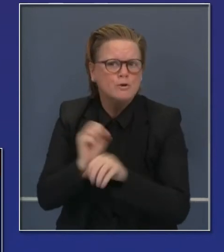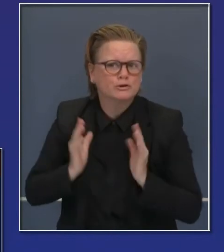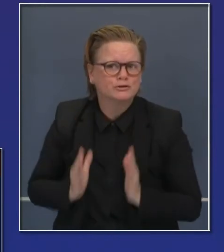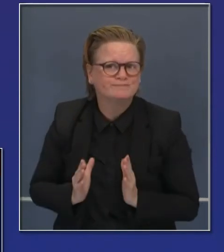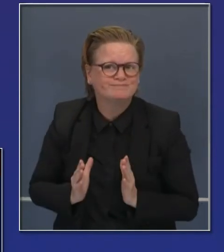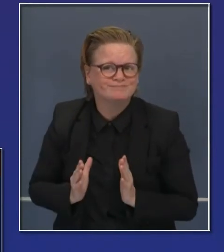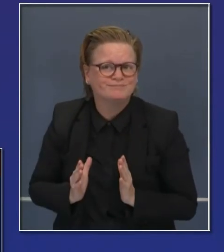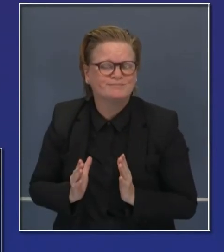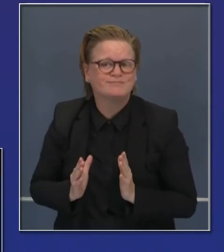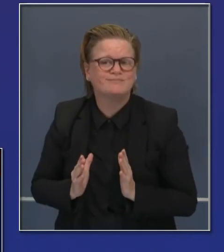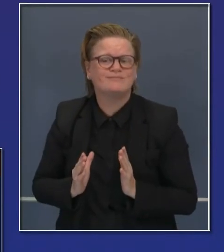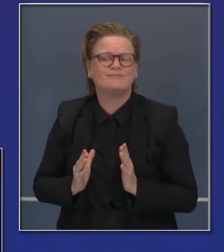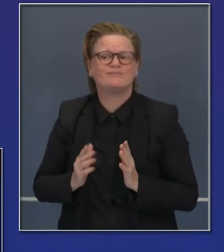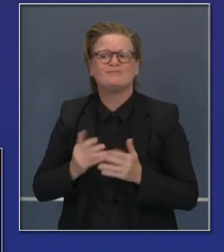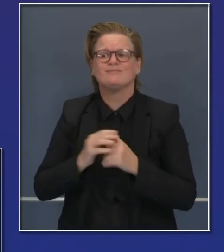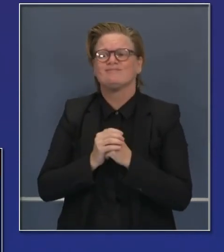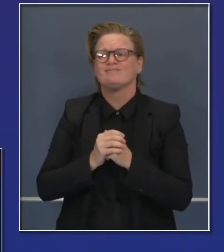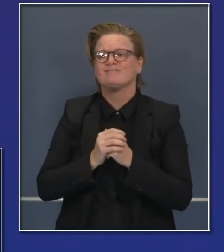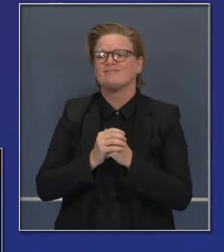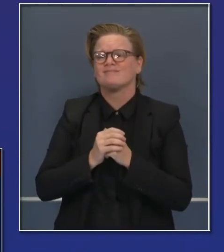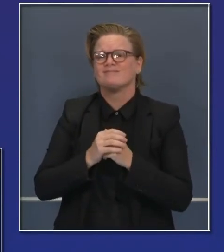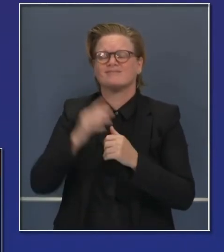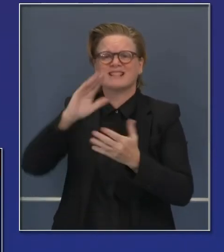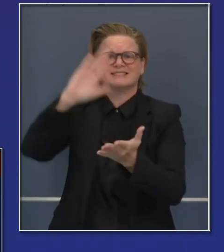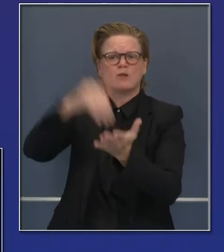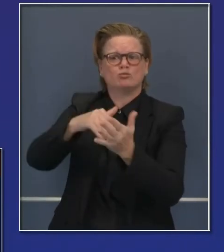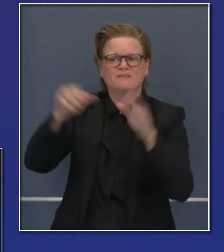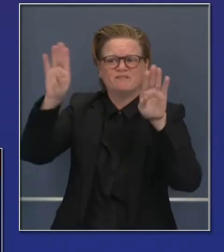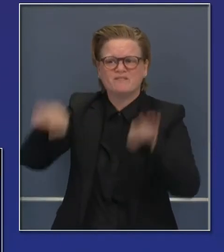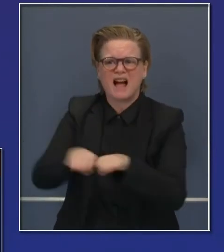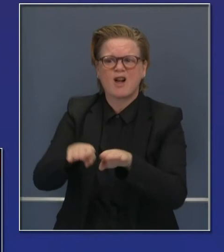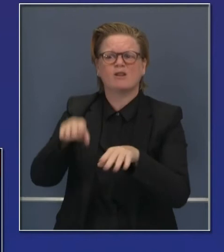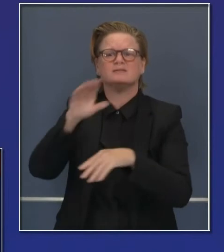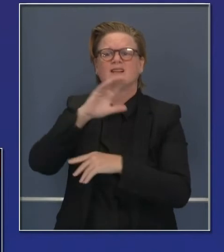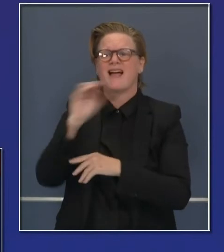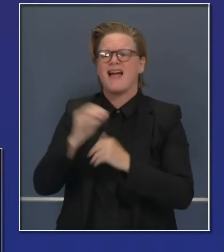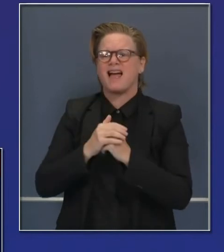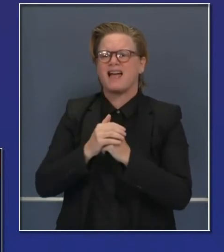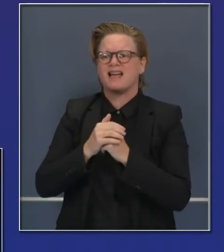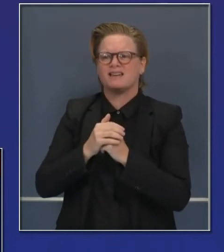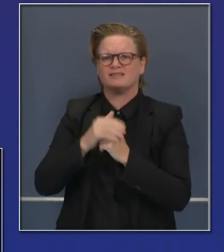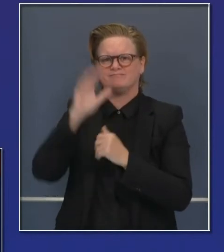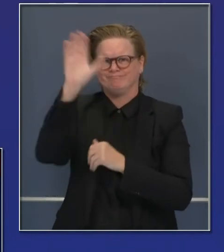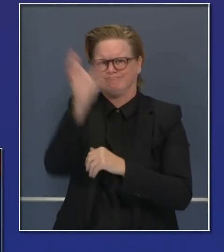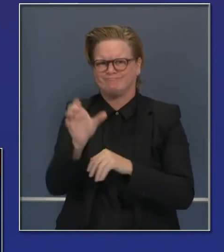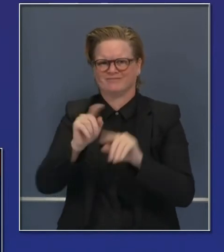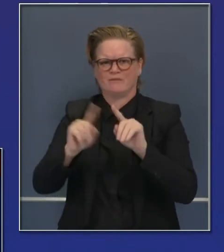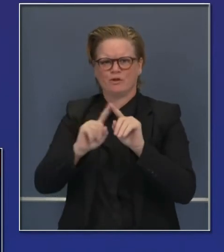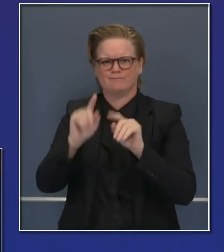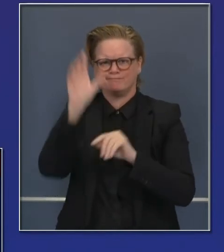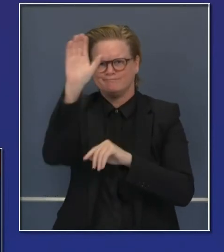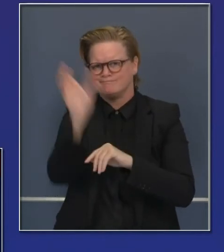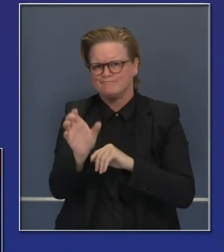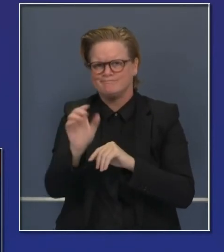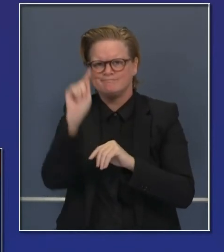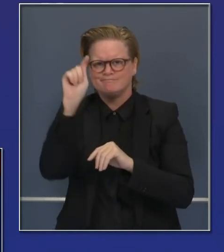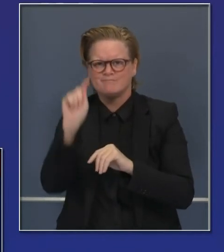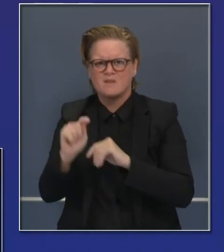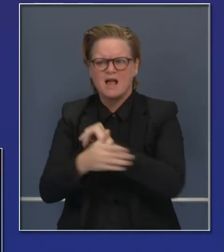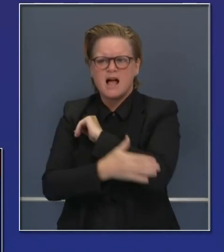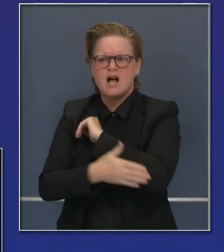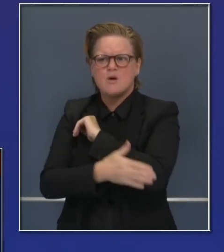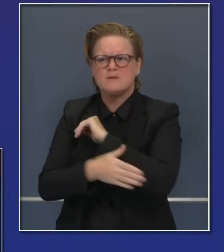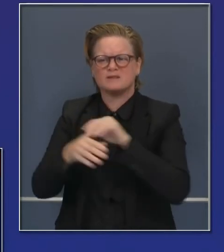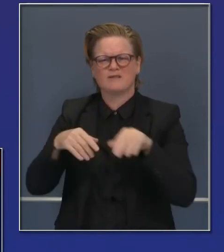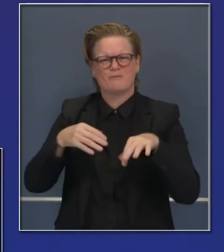parts of our state, and also taking care of the most important workers, and those are our healthcare workers. And you talk about strife,